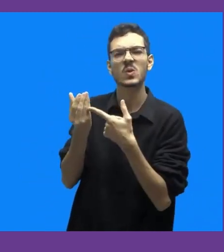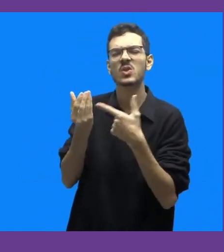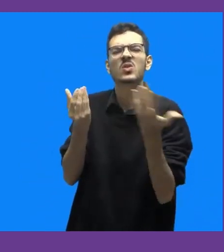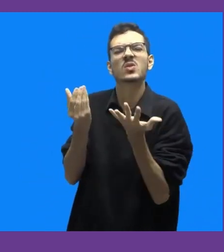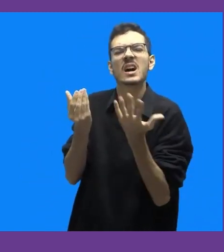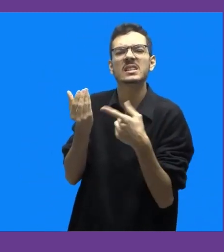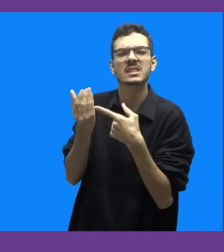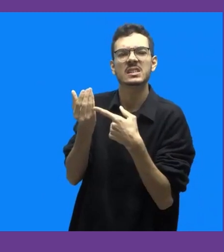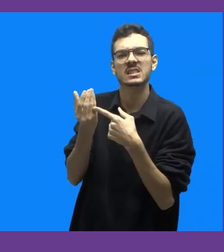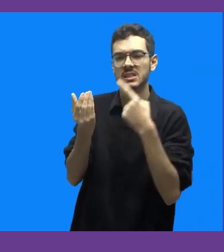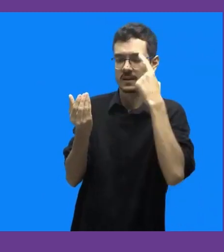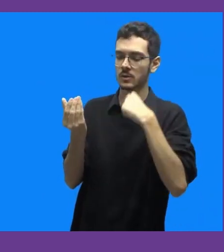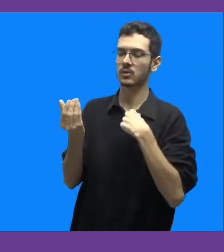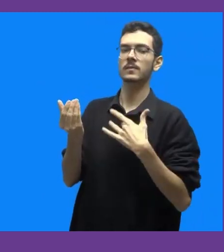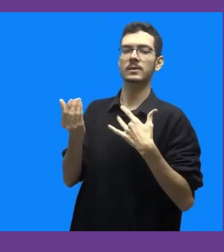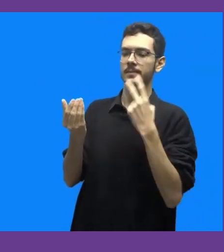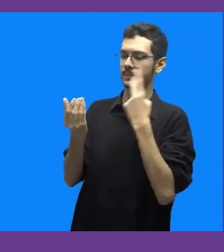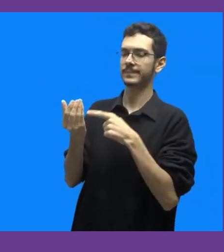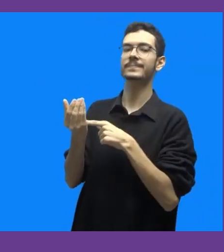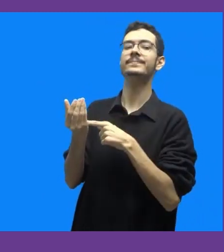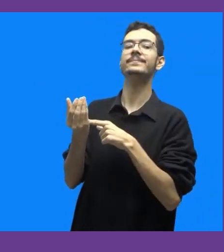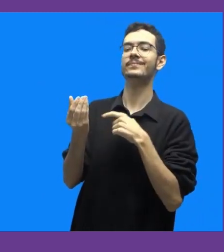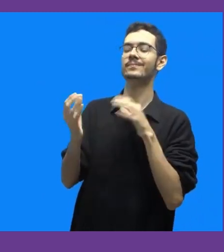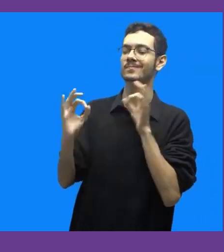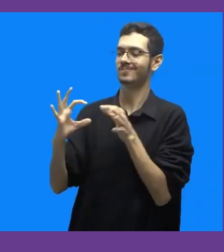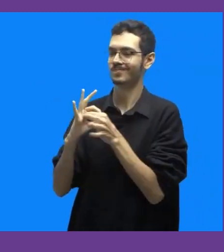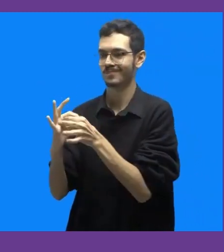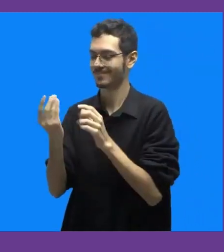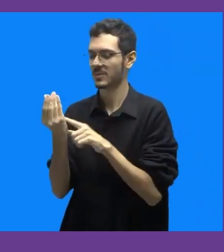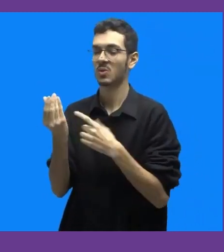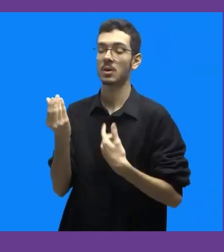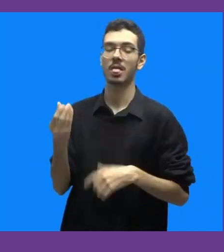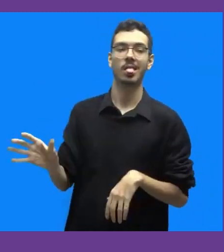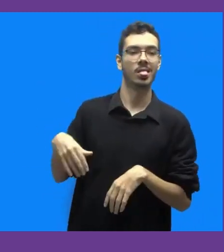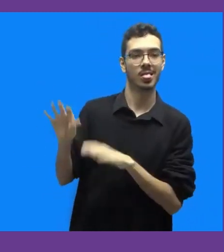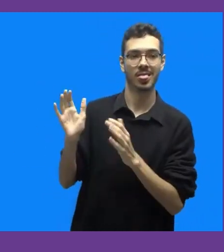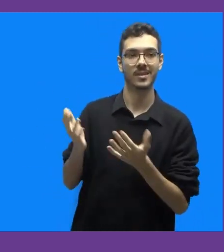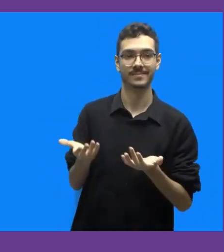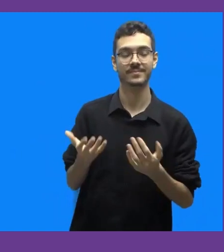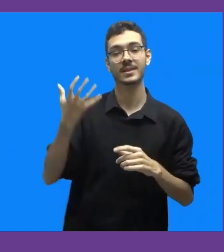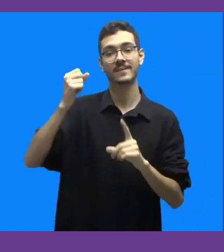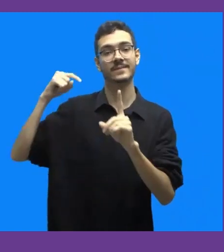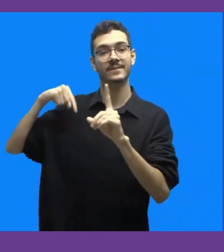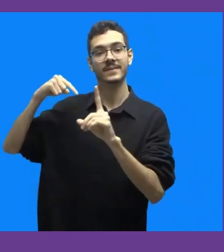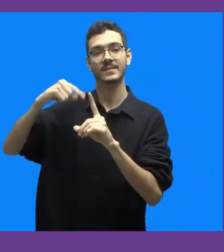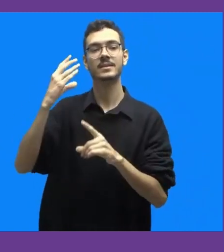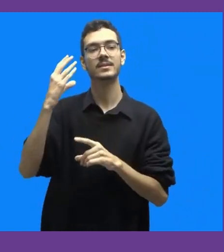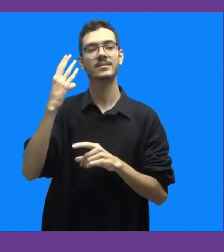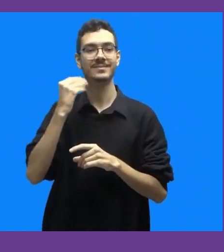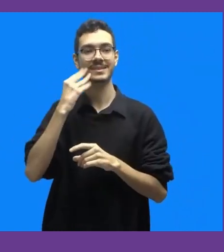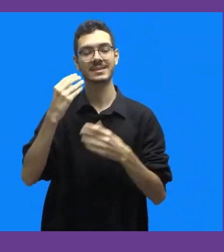relate to that? What experiences do you have from all those concepts and all